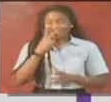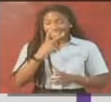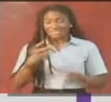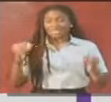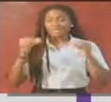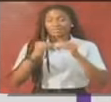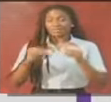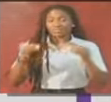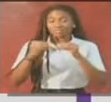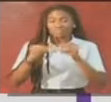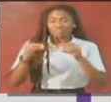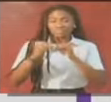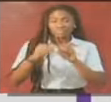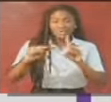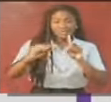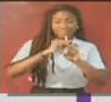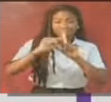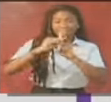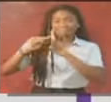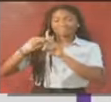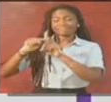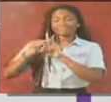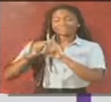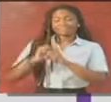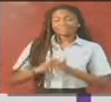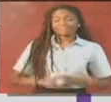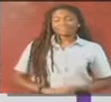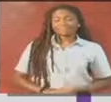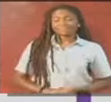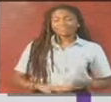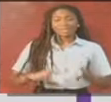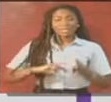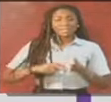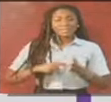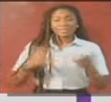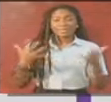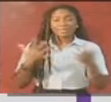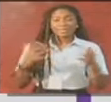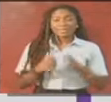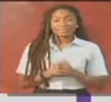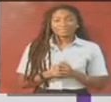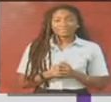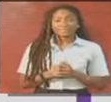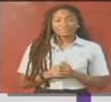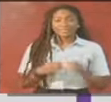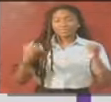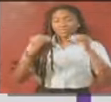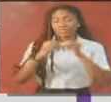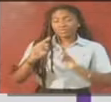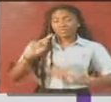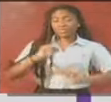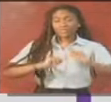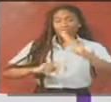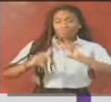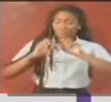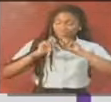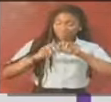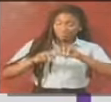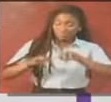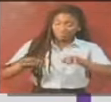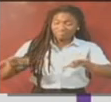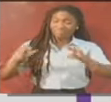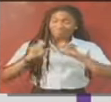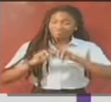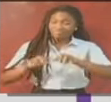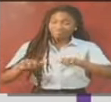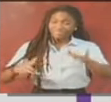higher rates of positivity, which indicate higher levels of circulation of the virus in the population at this point